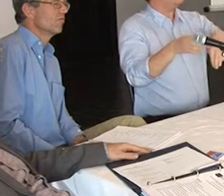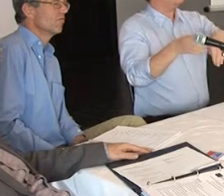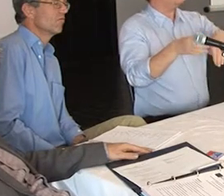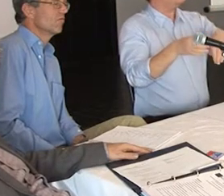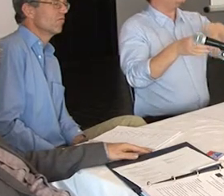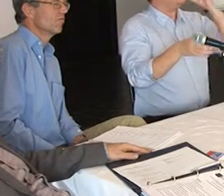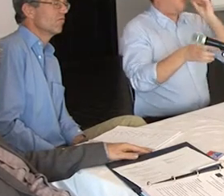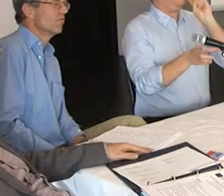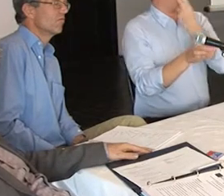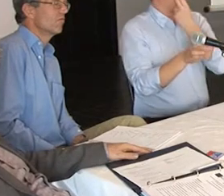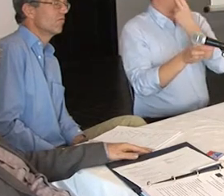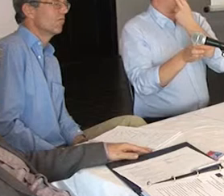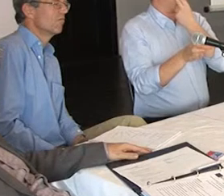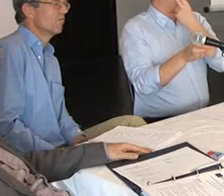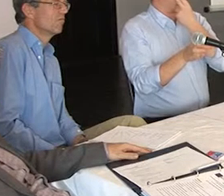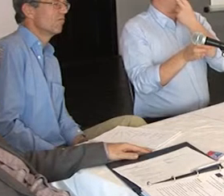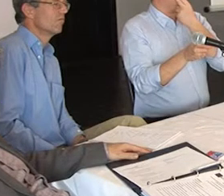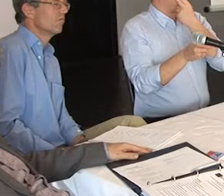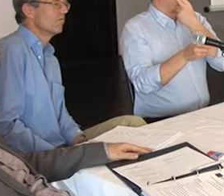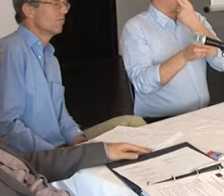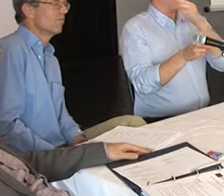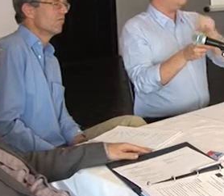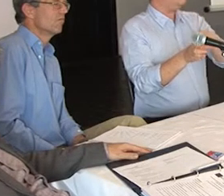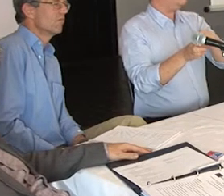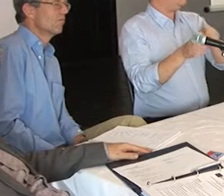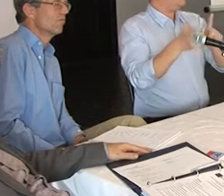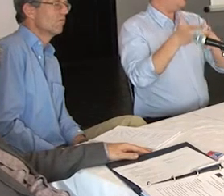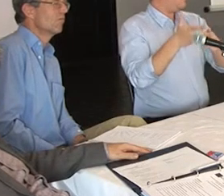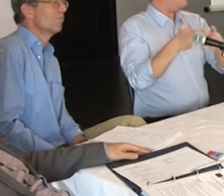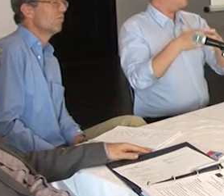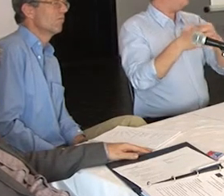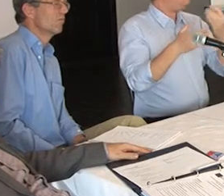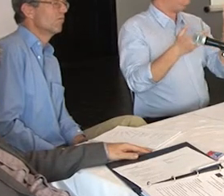this project, which is deaf-blind people.